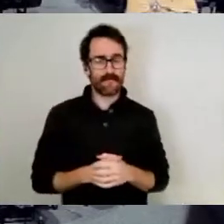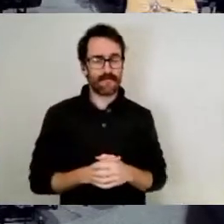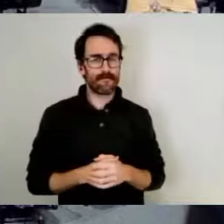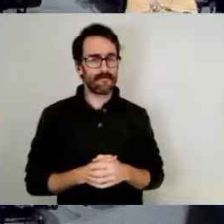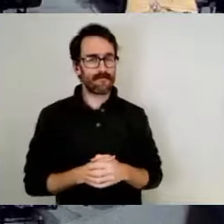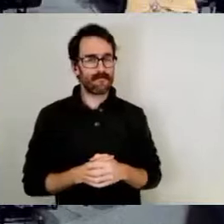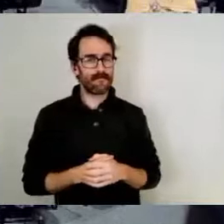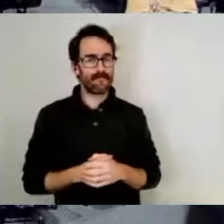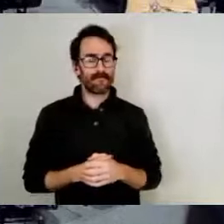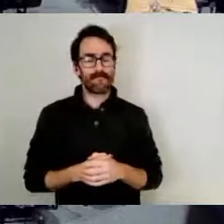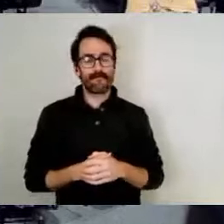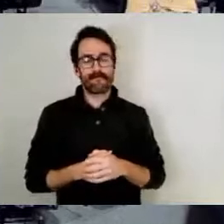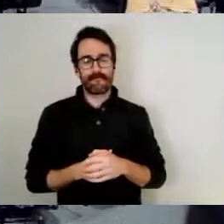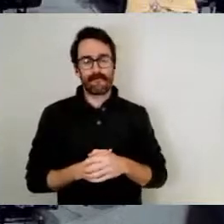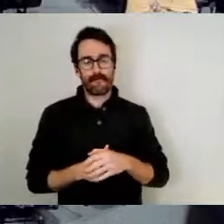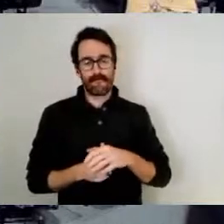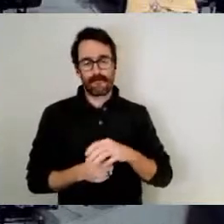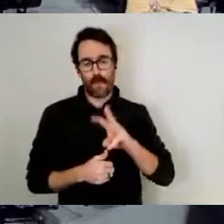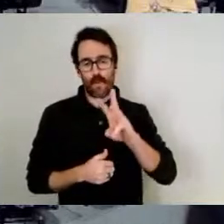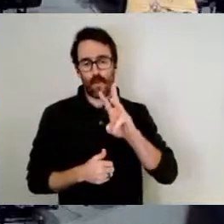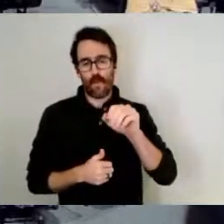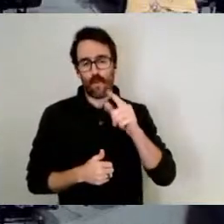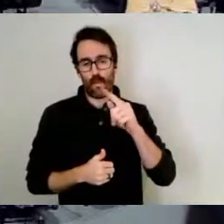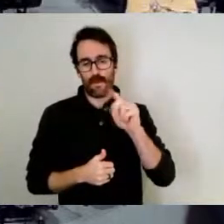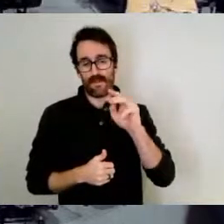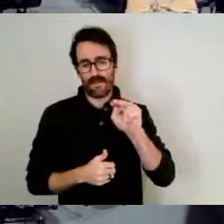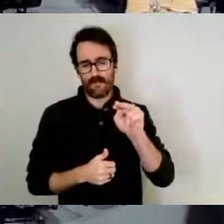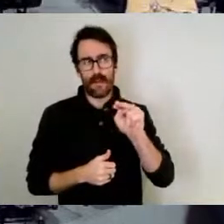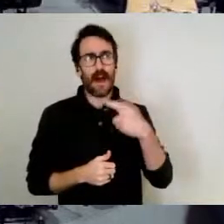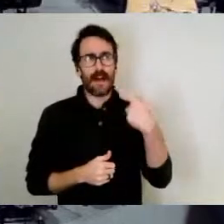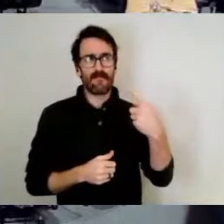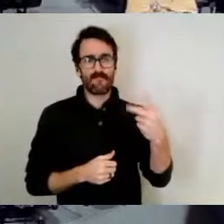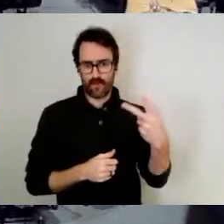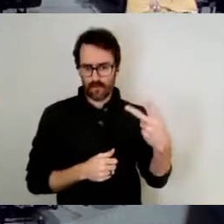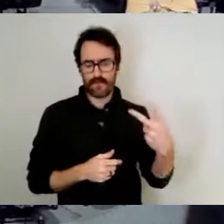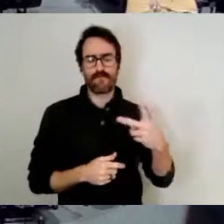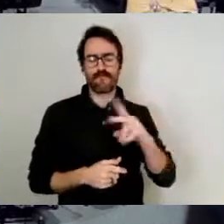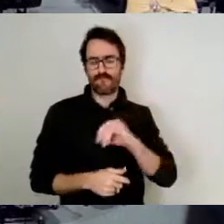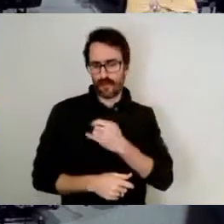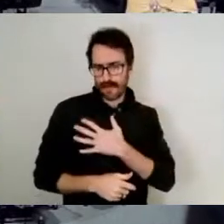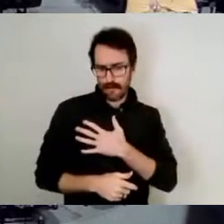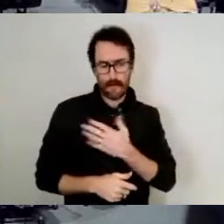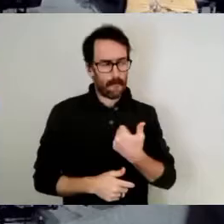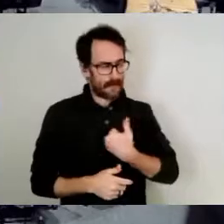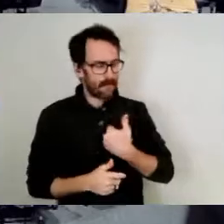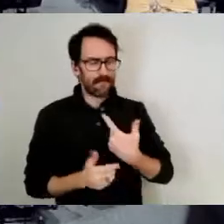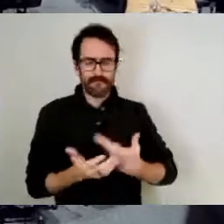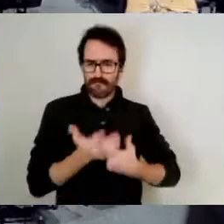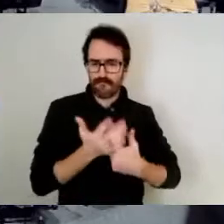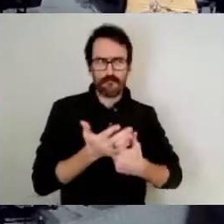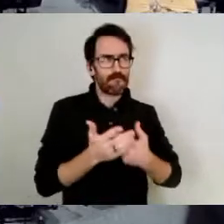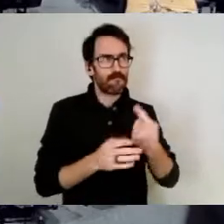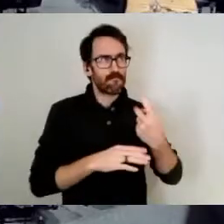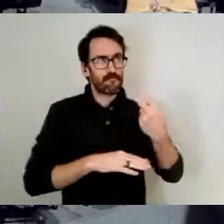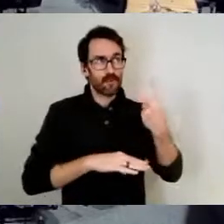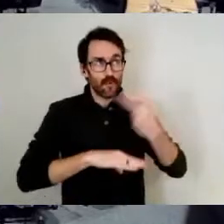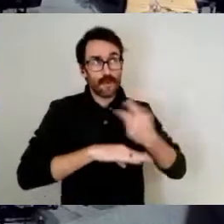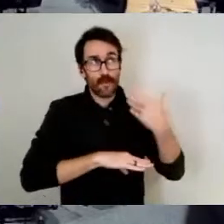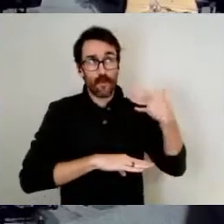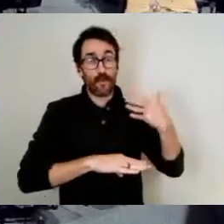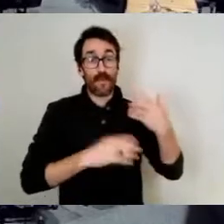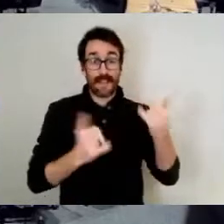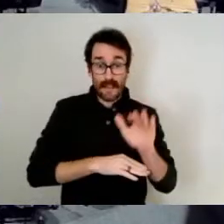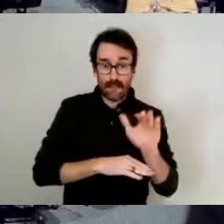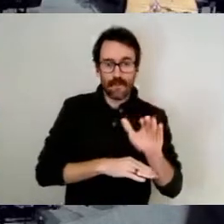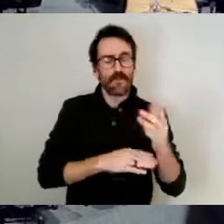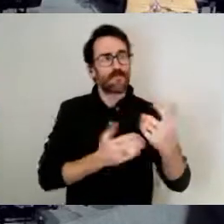Hi there. Thanks for taking our questions. My first question, I guess, is to Mayor Watson. The Prime